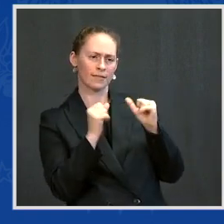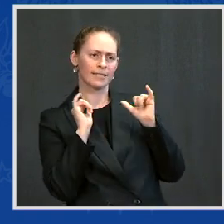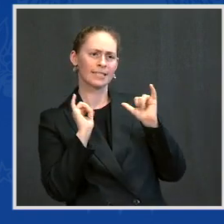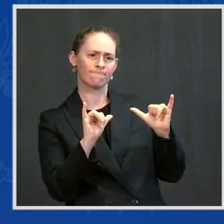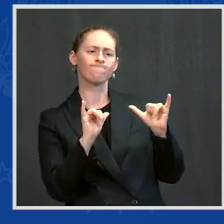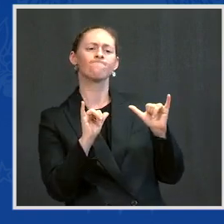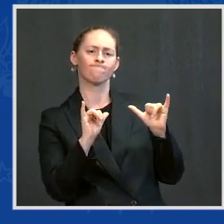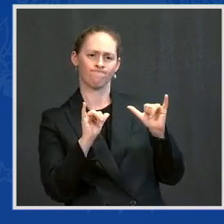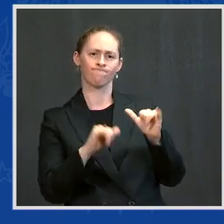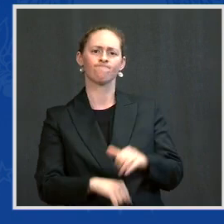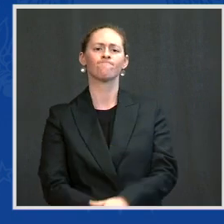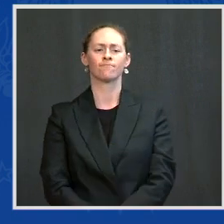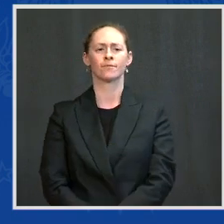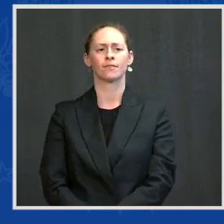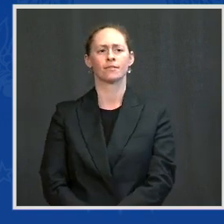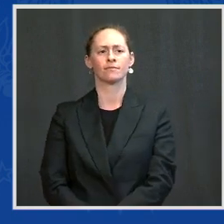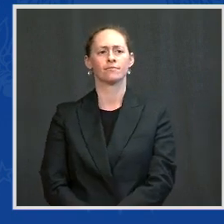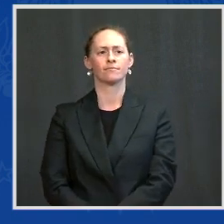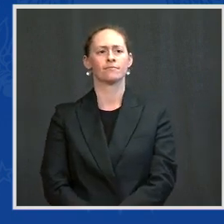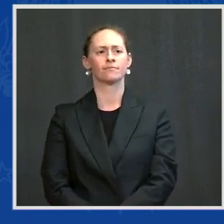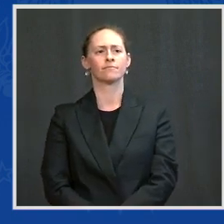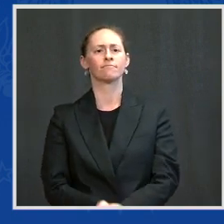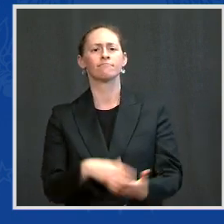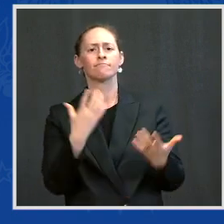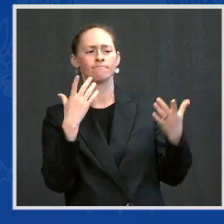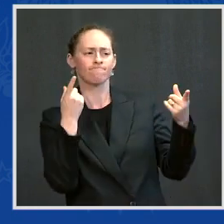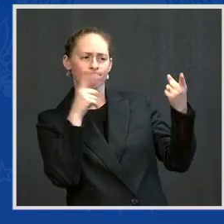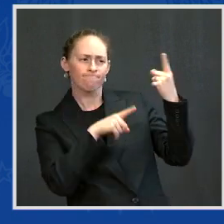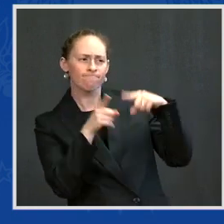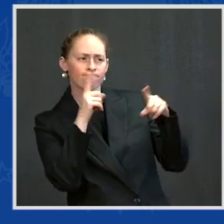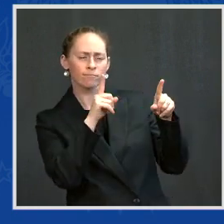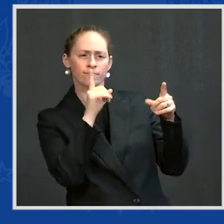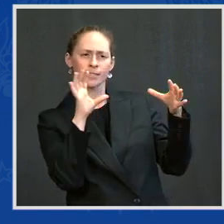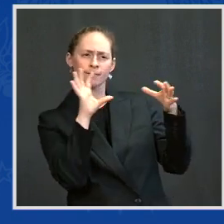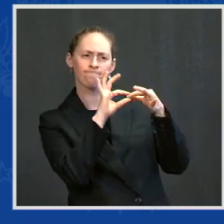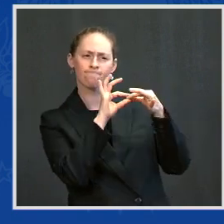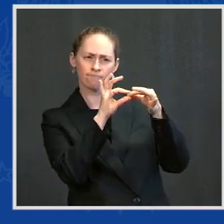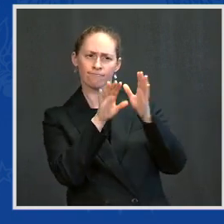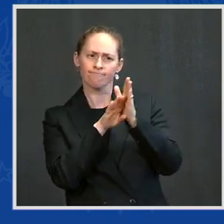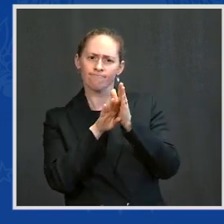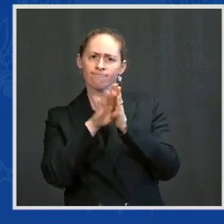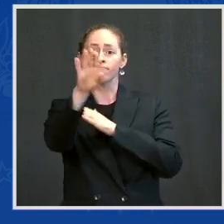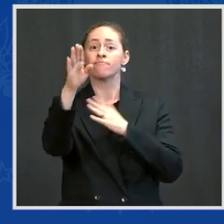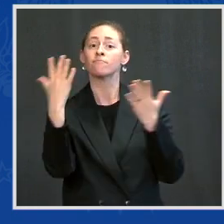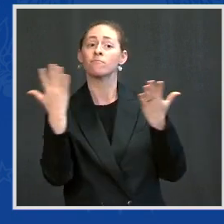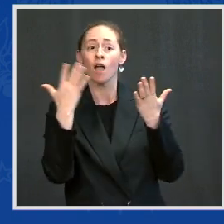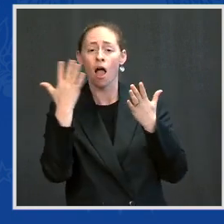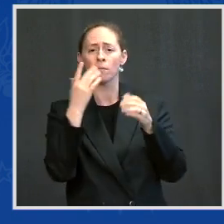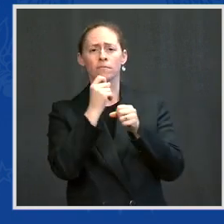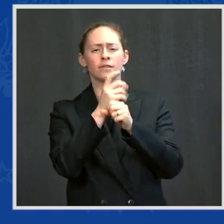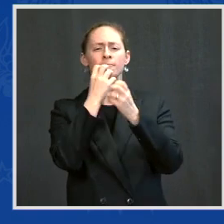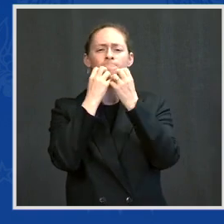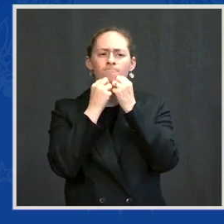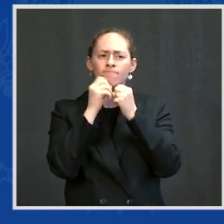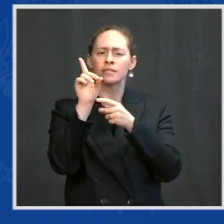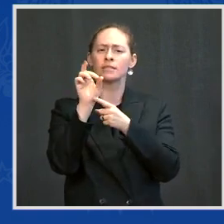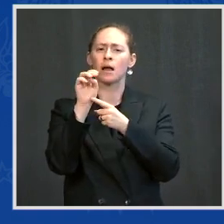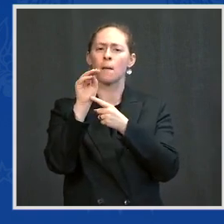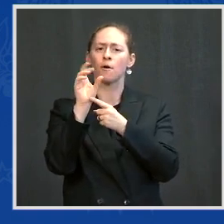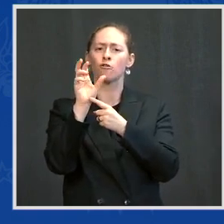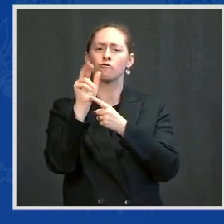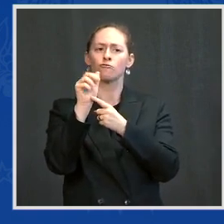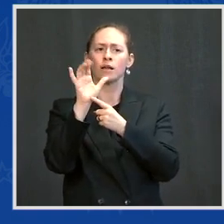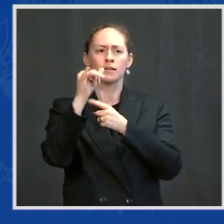in accordance with our democratic values that have made our nation strong and agile and highly competitive in the